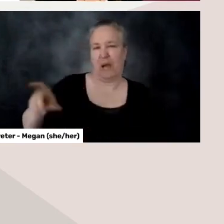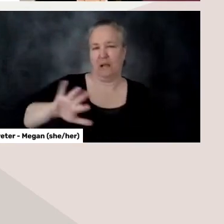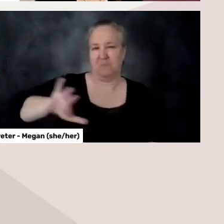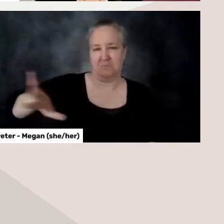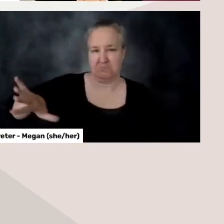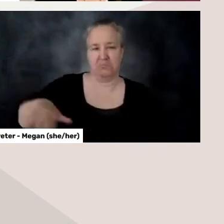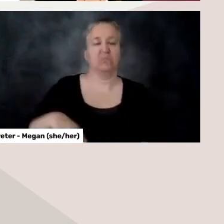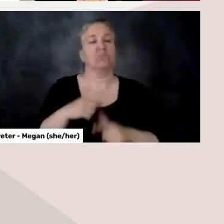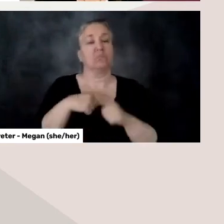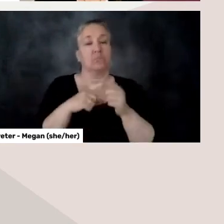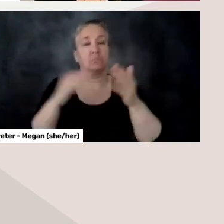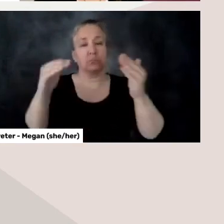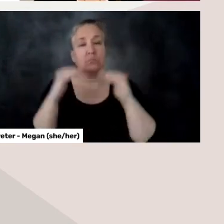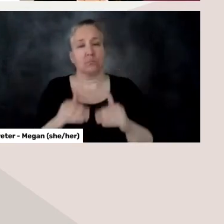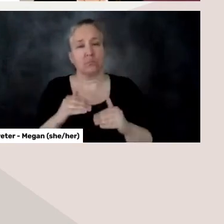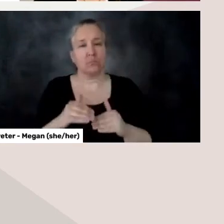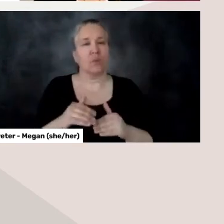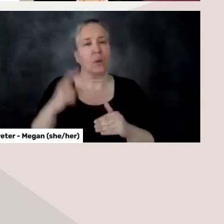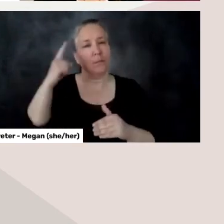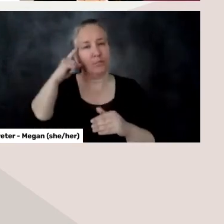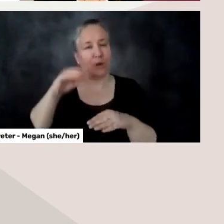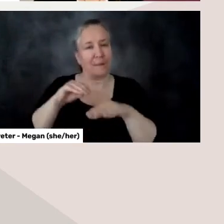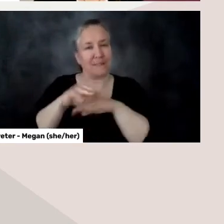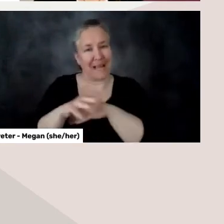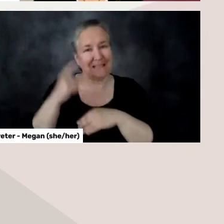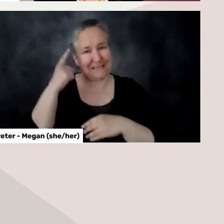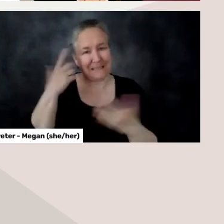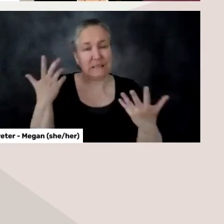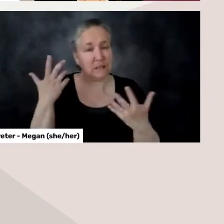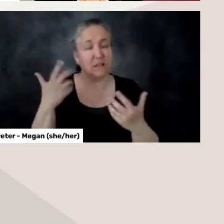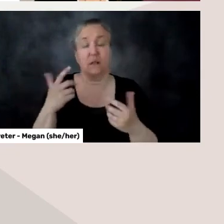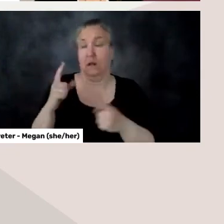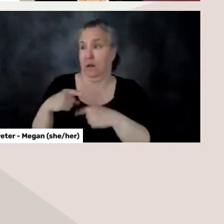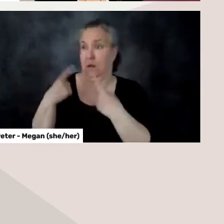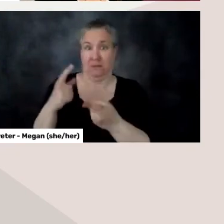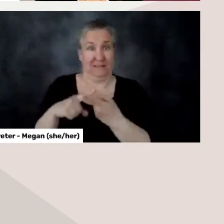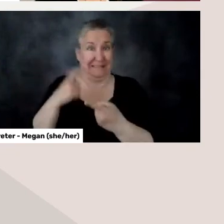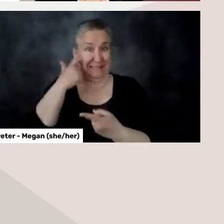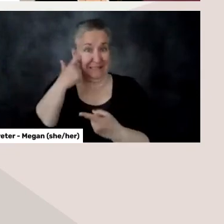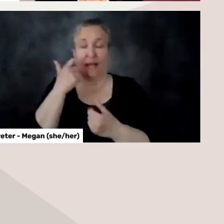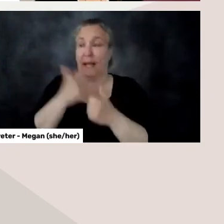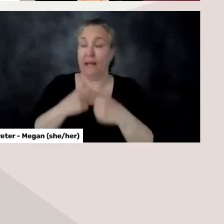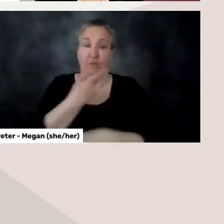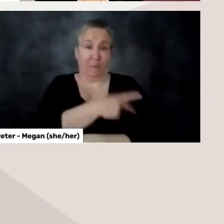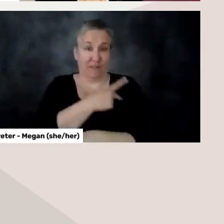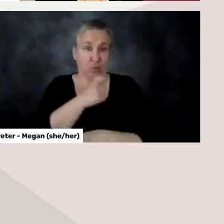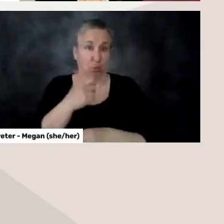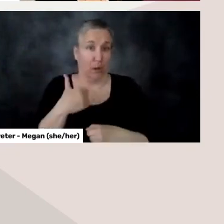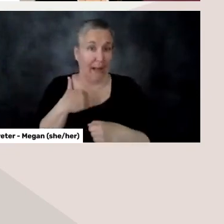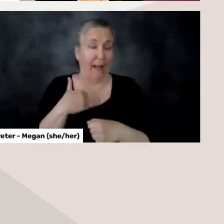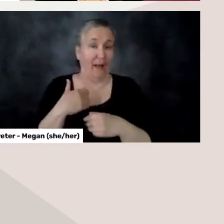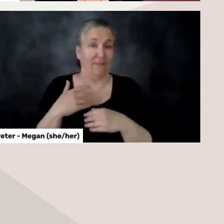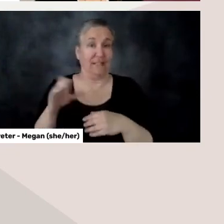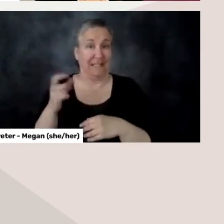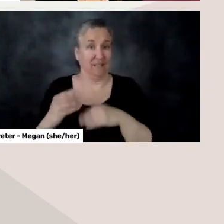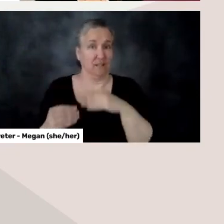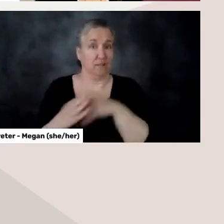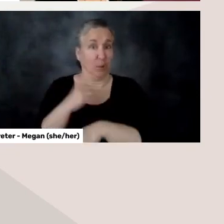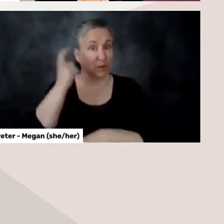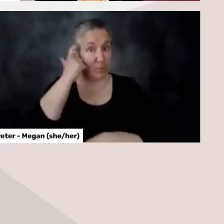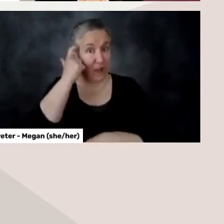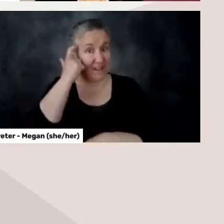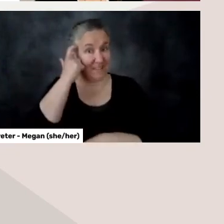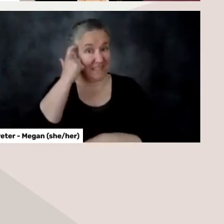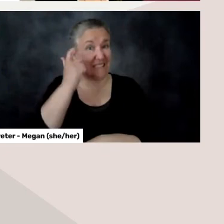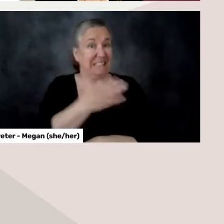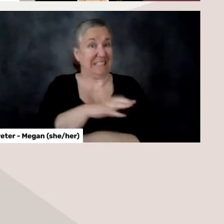at patients with brain metastases. Up until recently, every patient whose cancer had spread to the brain was excluded from clinical